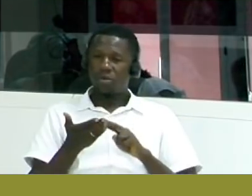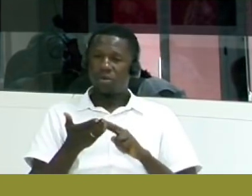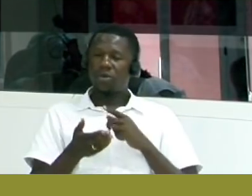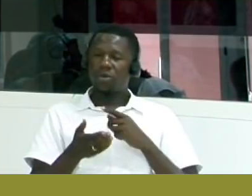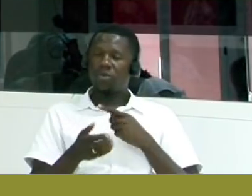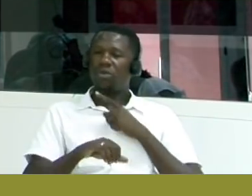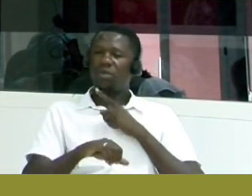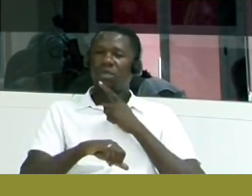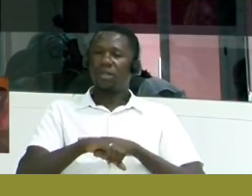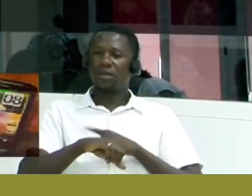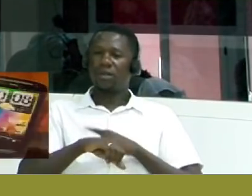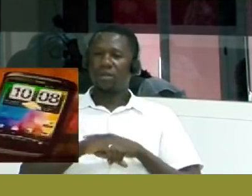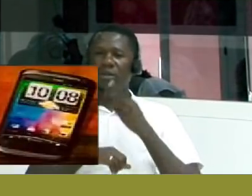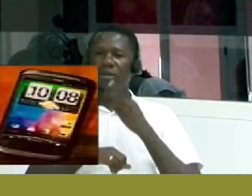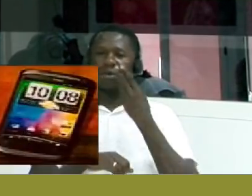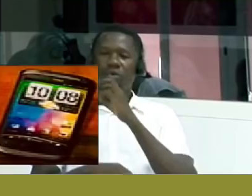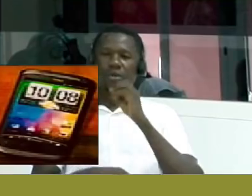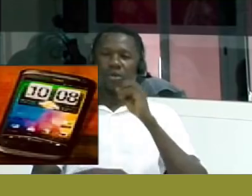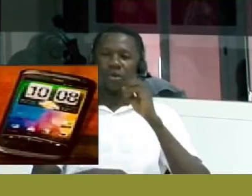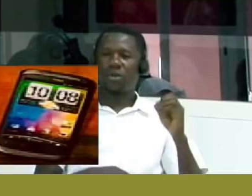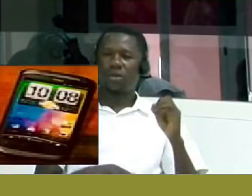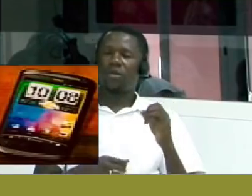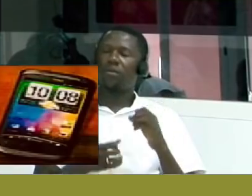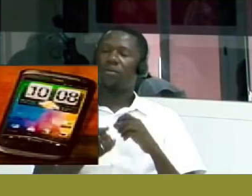year 2000?